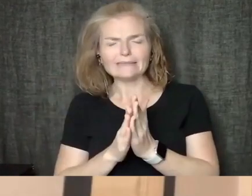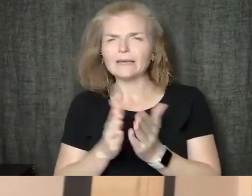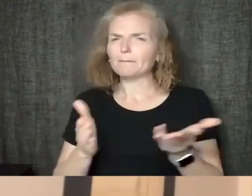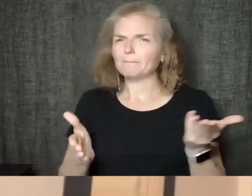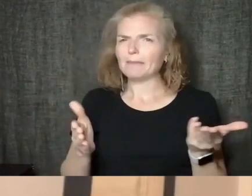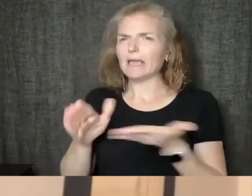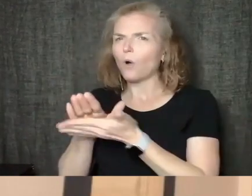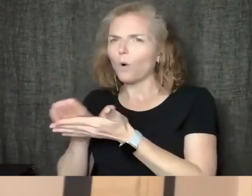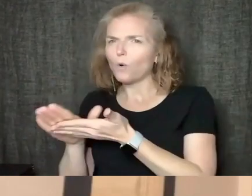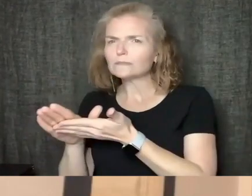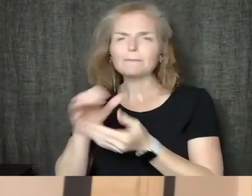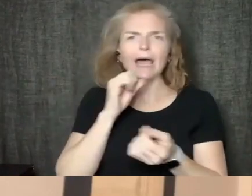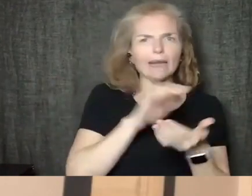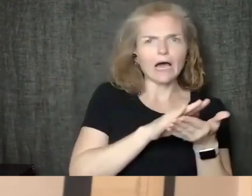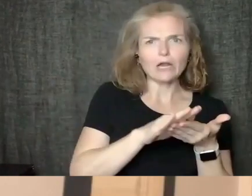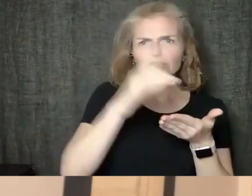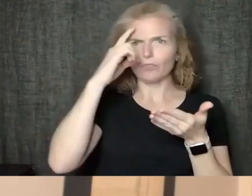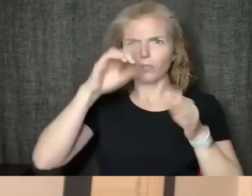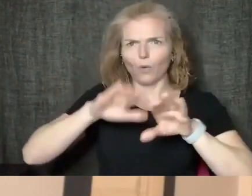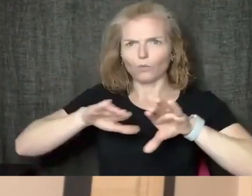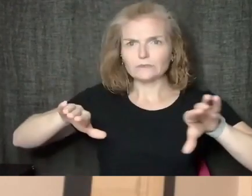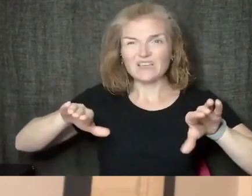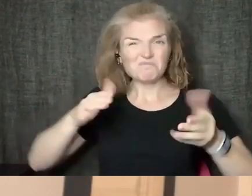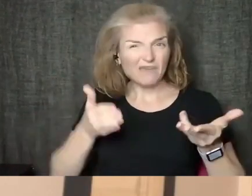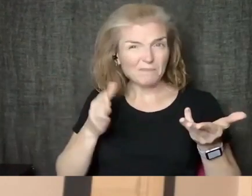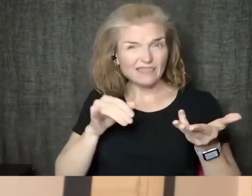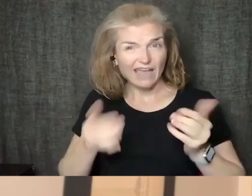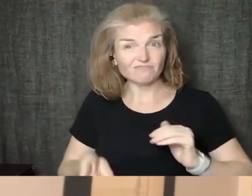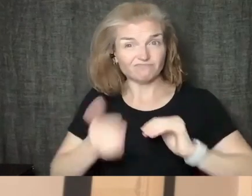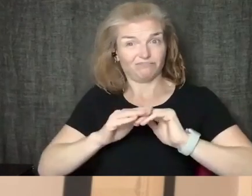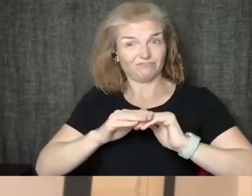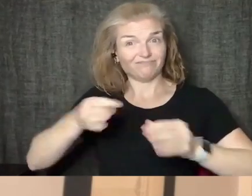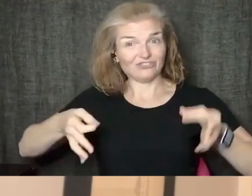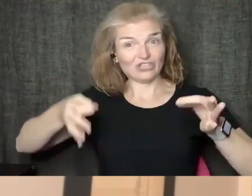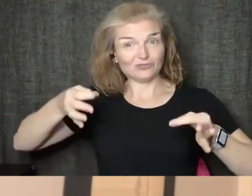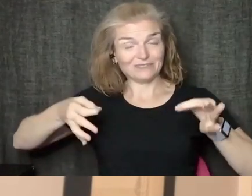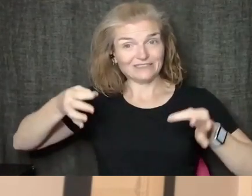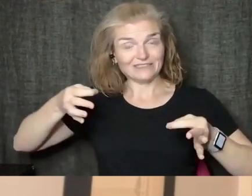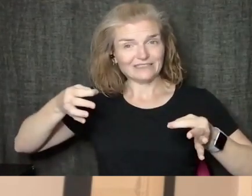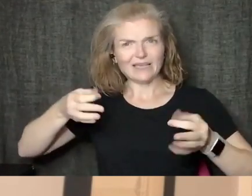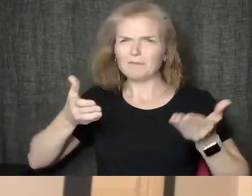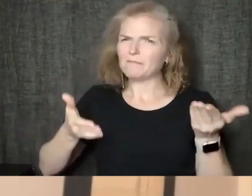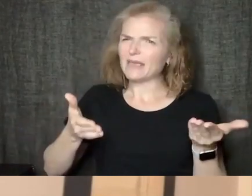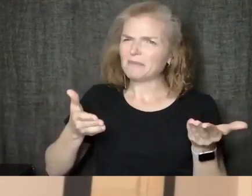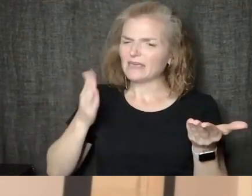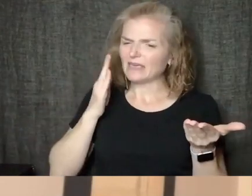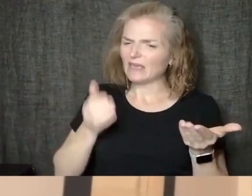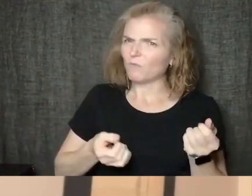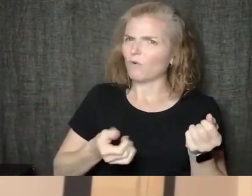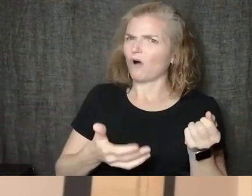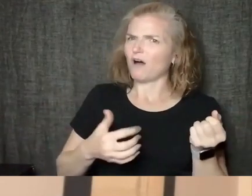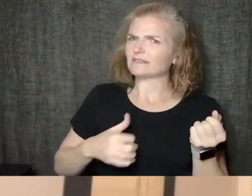from unwholesome thoughts accentuate the judging mind? Might it encourage us to get down on ourselves or